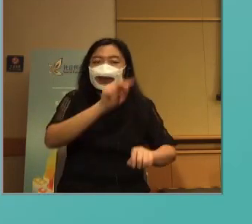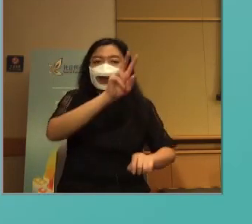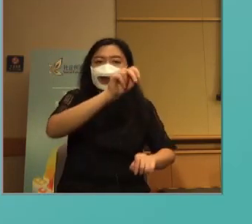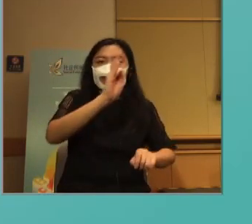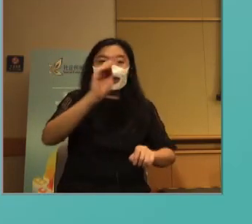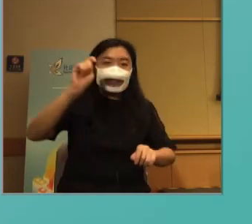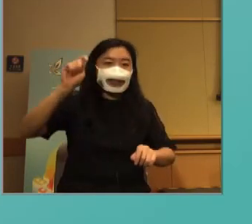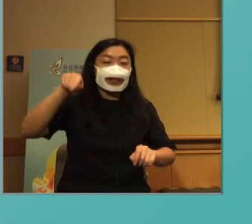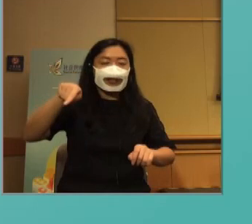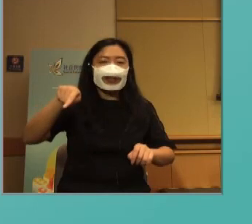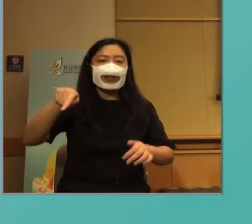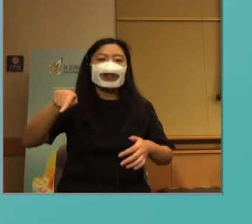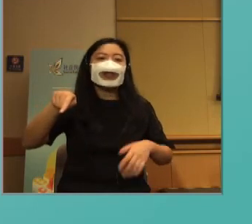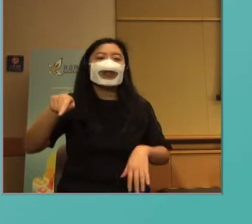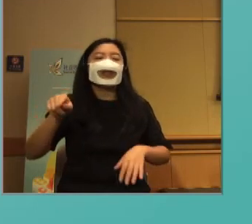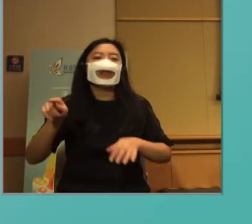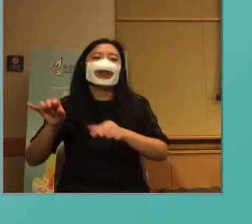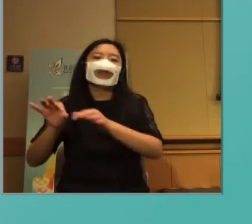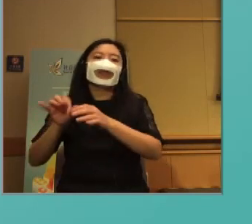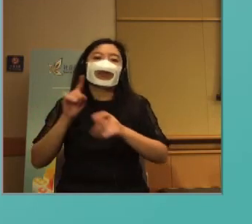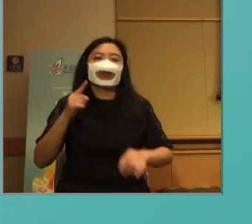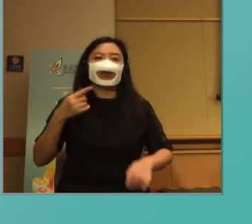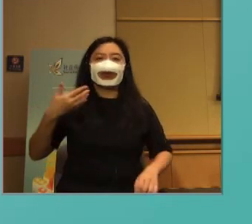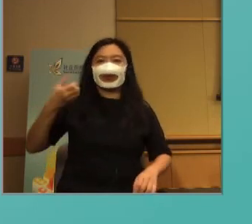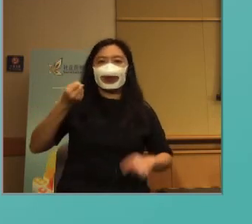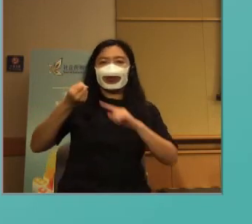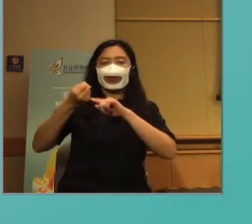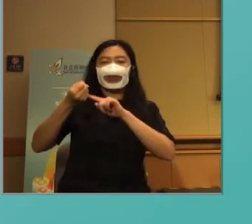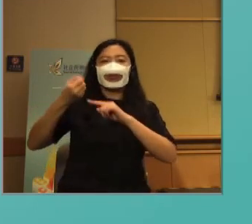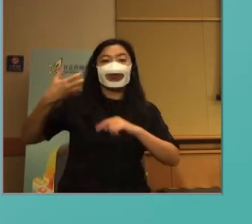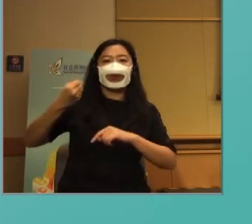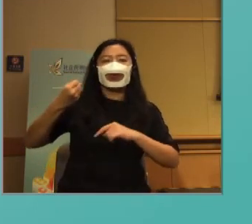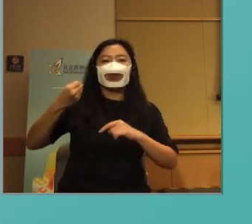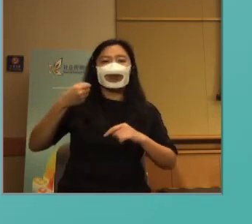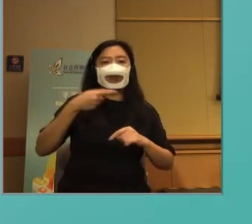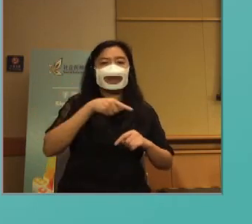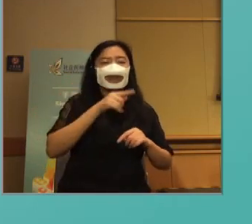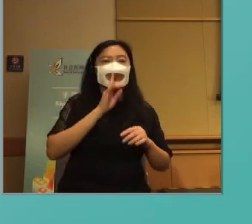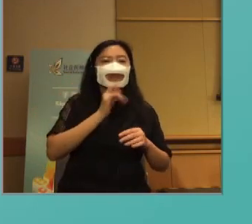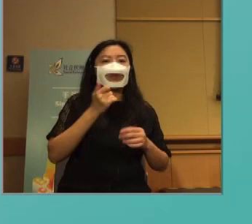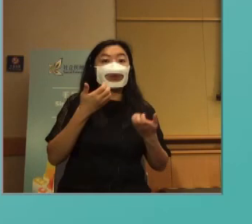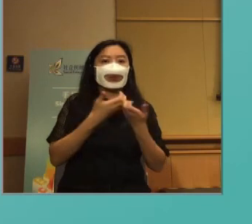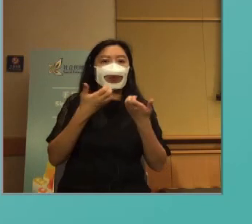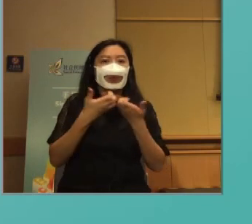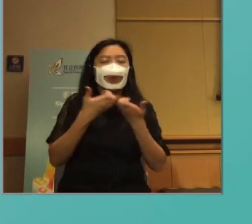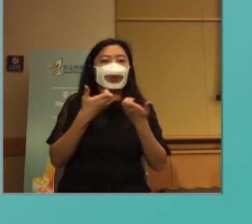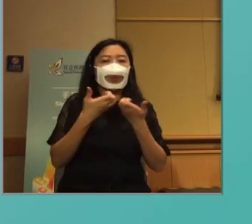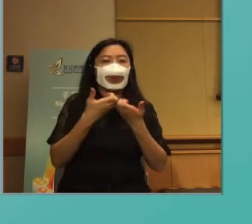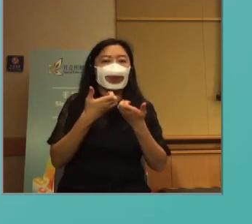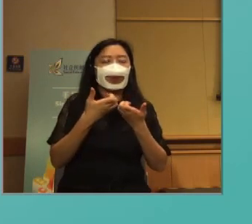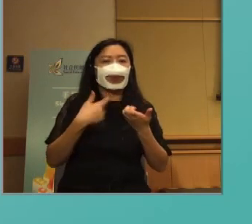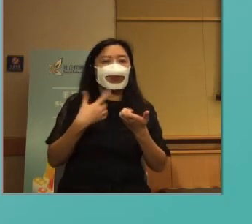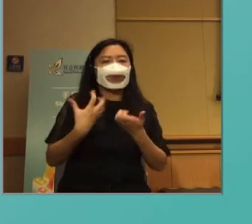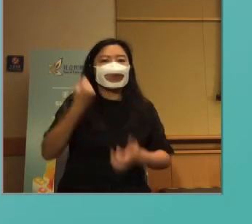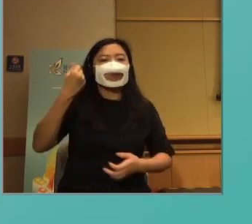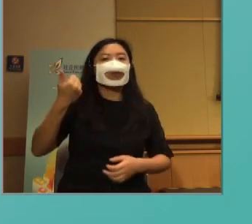a sense of ownership over the world's most valuable resource, which is basically data. Right? And basically data from our perspective is more valuable than